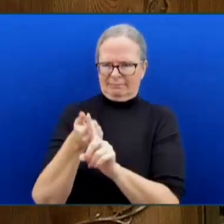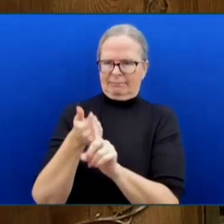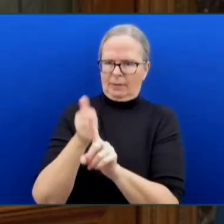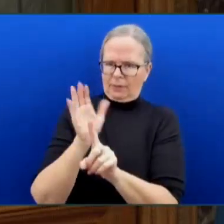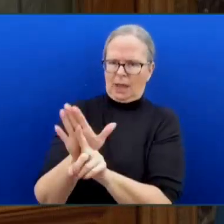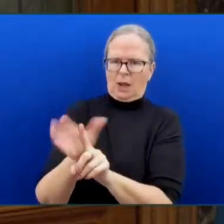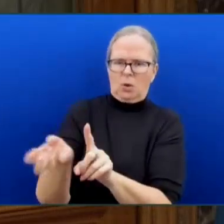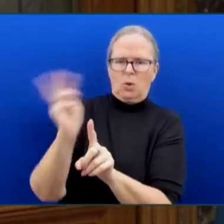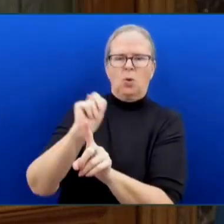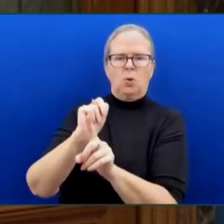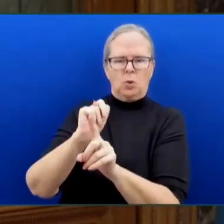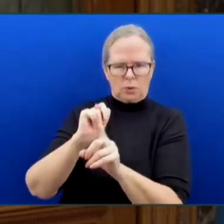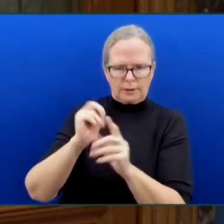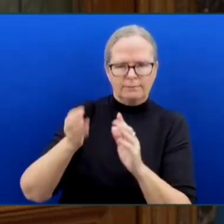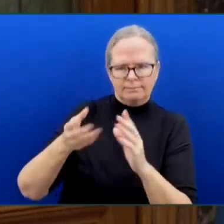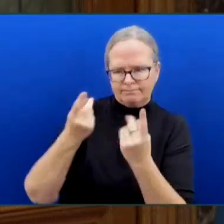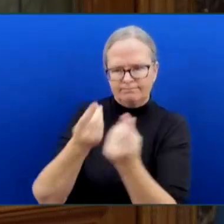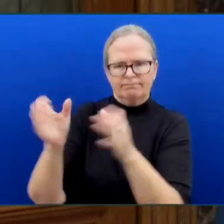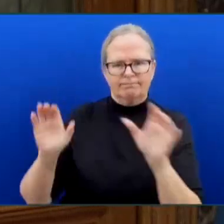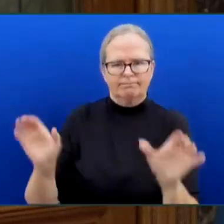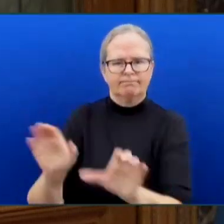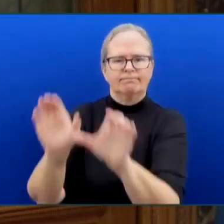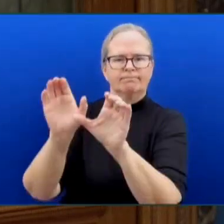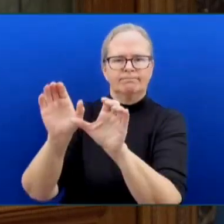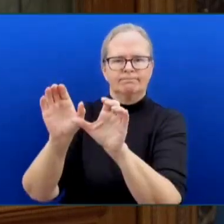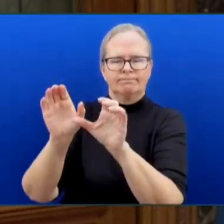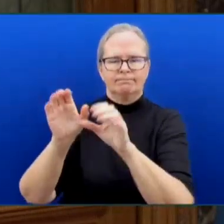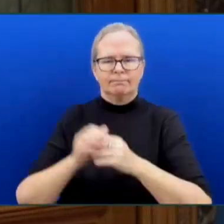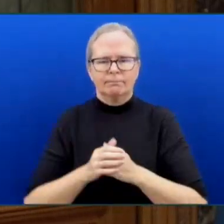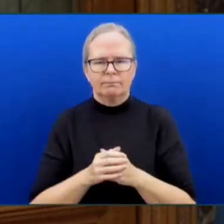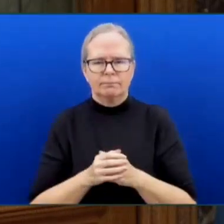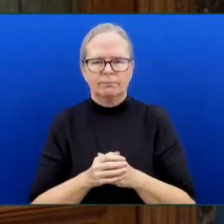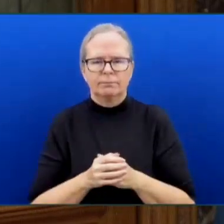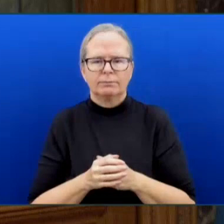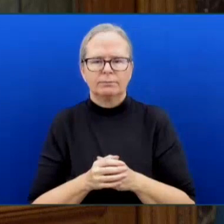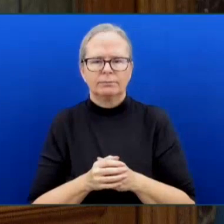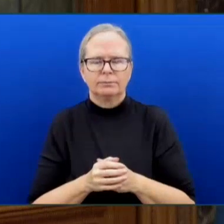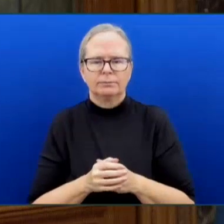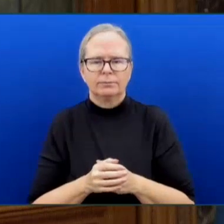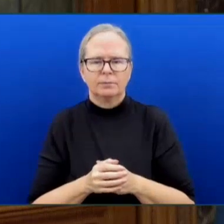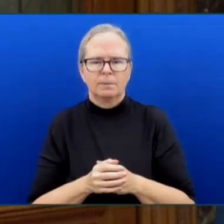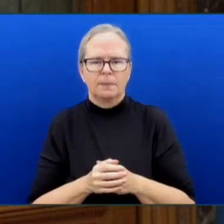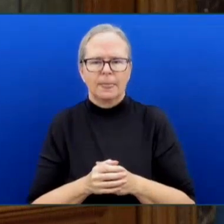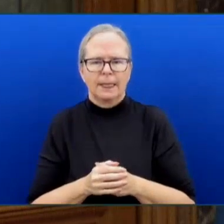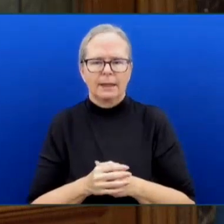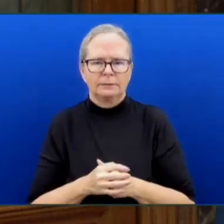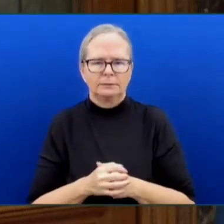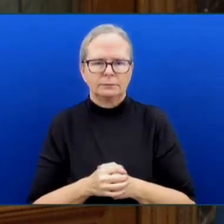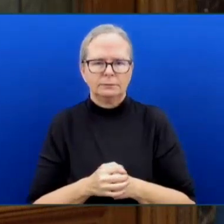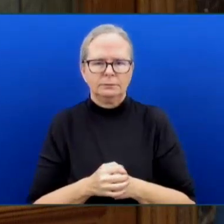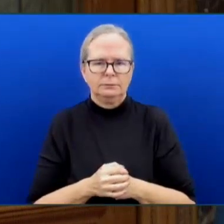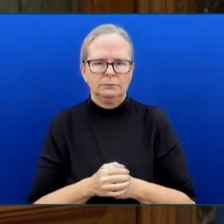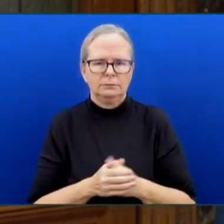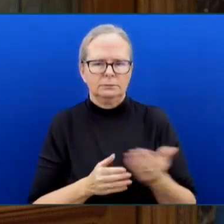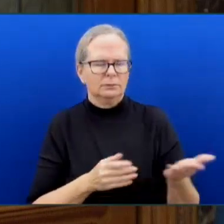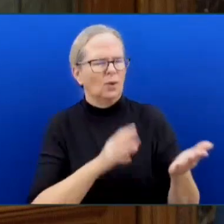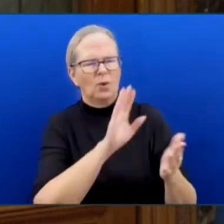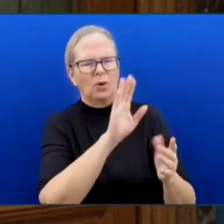Had very little to do with the actual question that I was asking. It's about the leadership of the entire ministry. Mr. Speaker, that